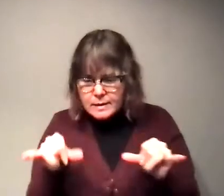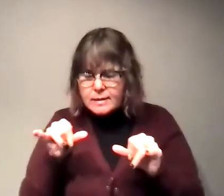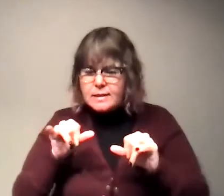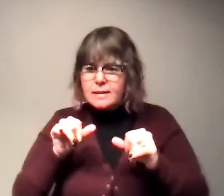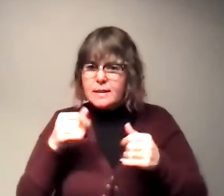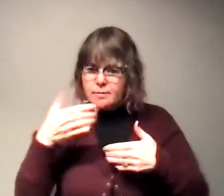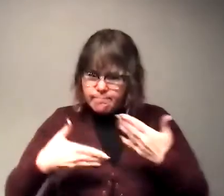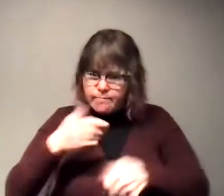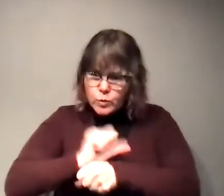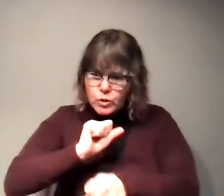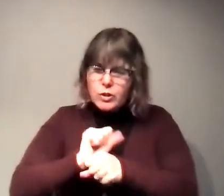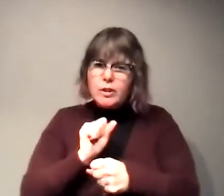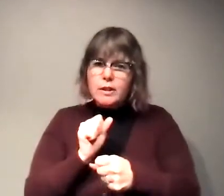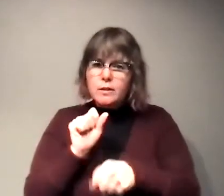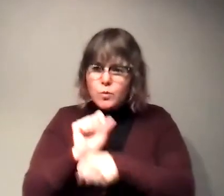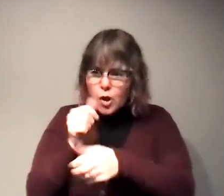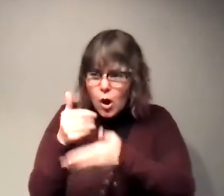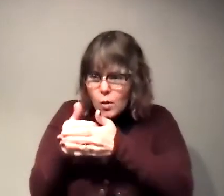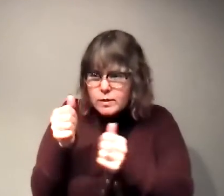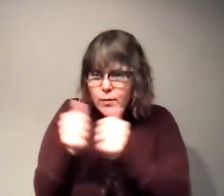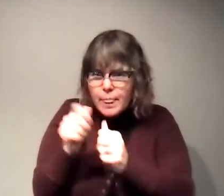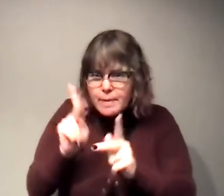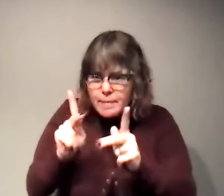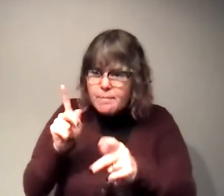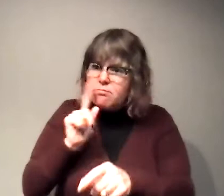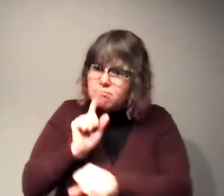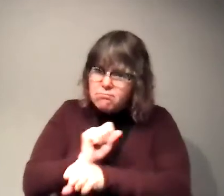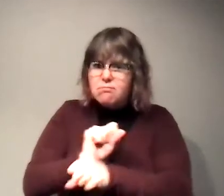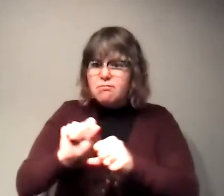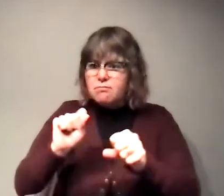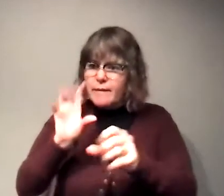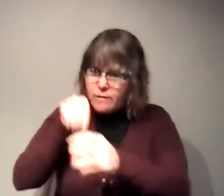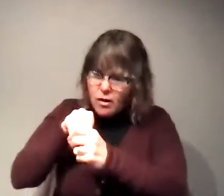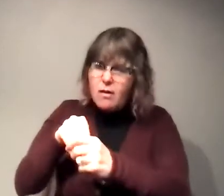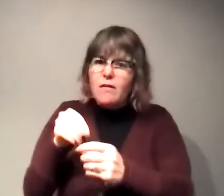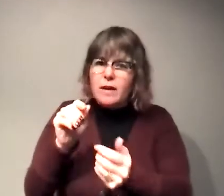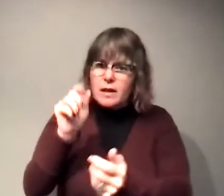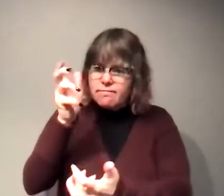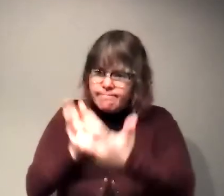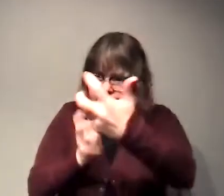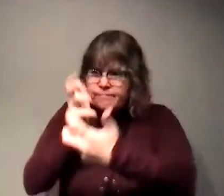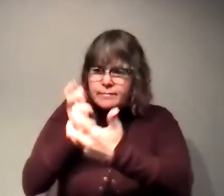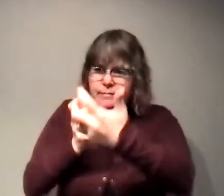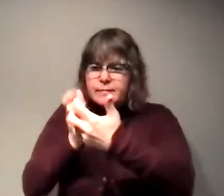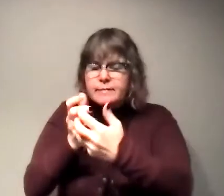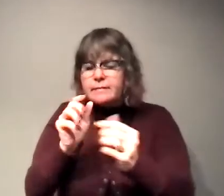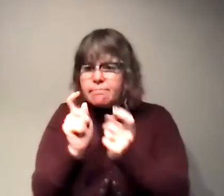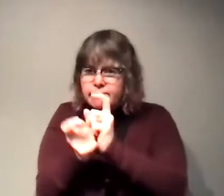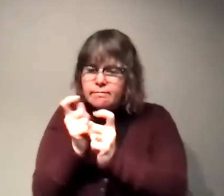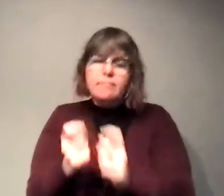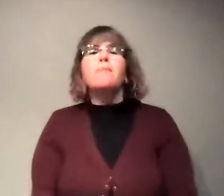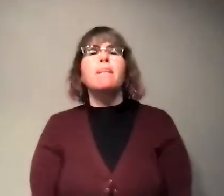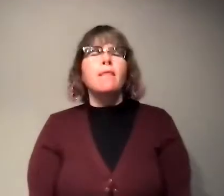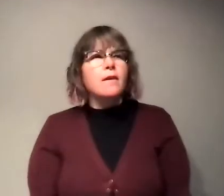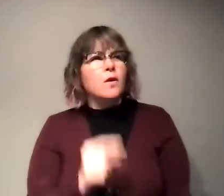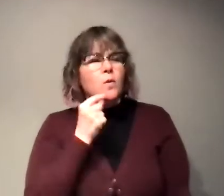in them, and we try to work closely with folks that are doing the work so we can try to keep adapting and learning as we go. Very cool. So